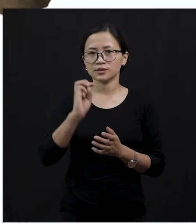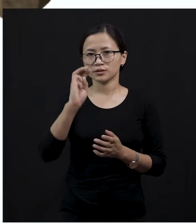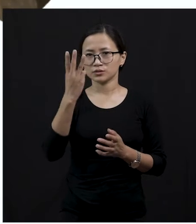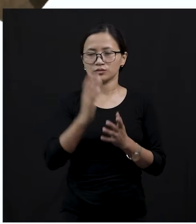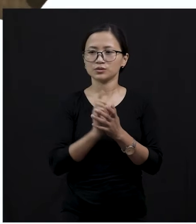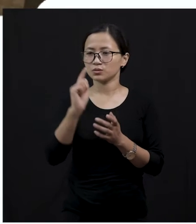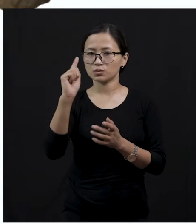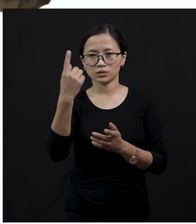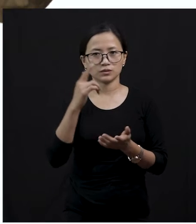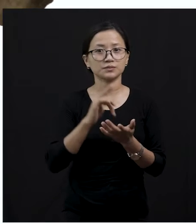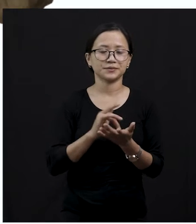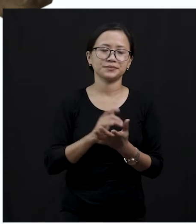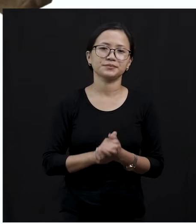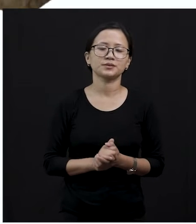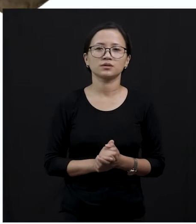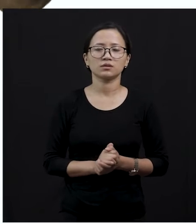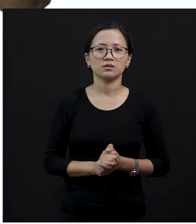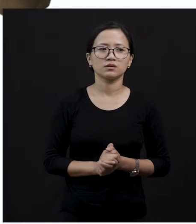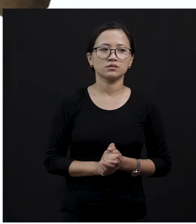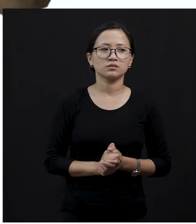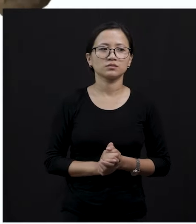three ones. Okay, so